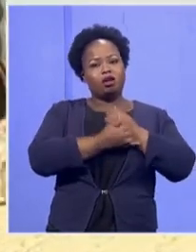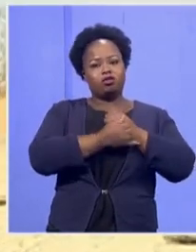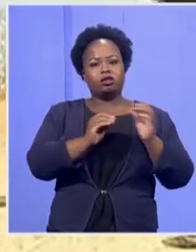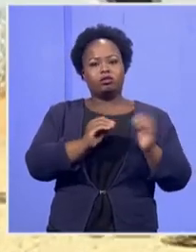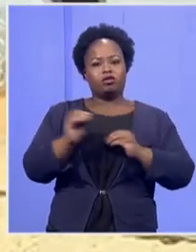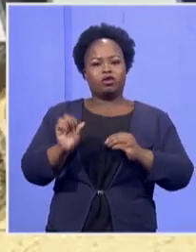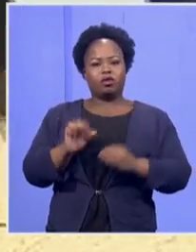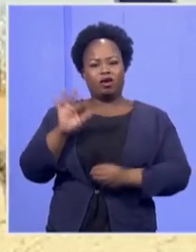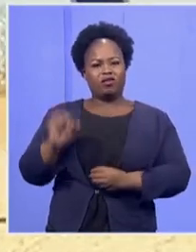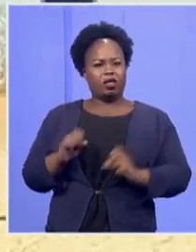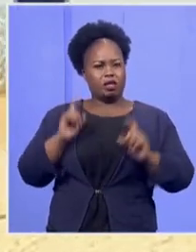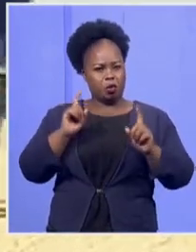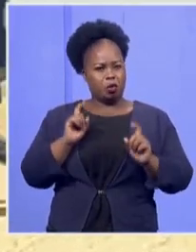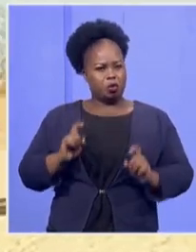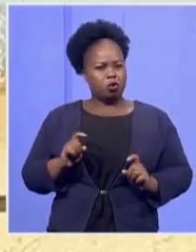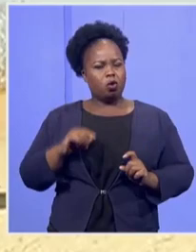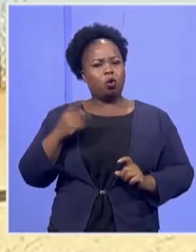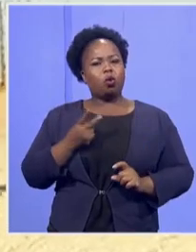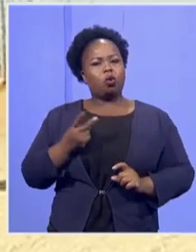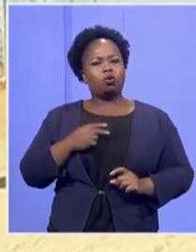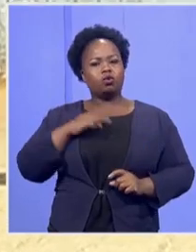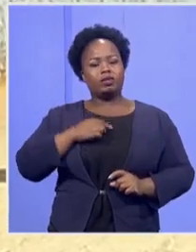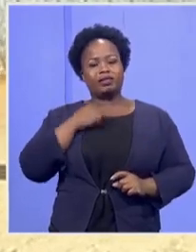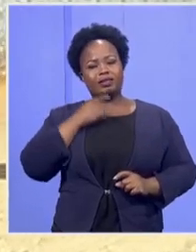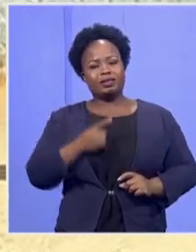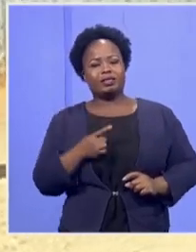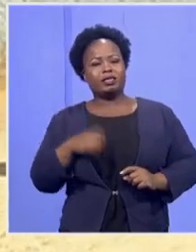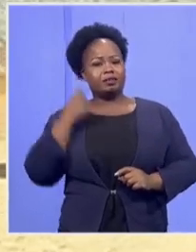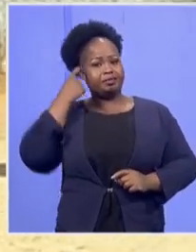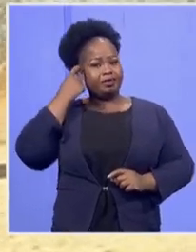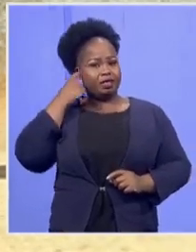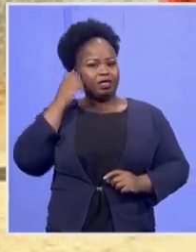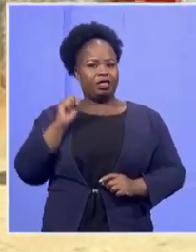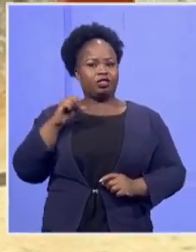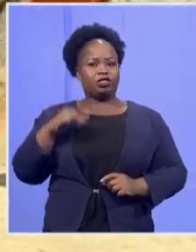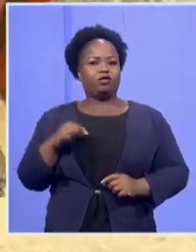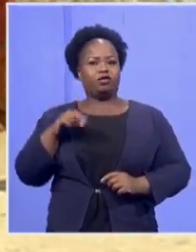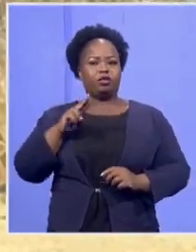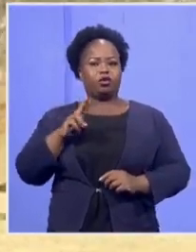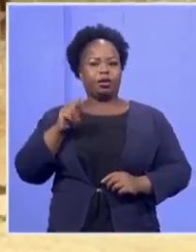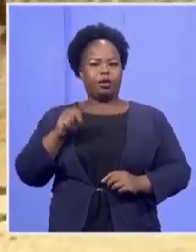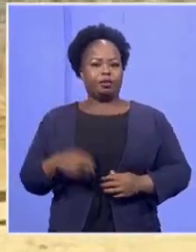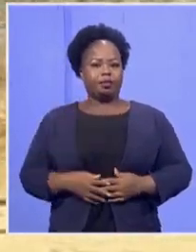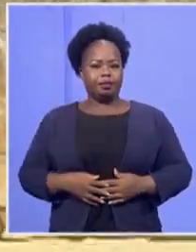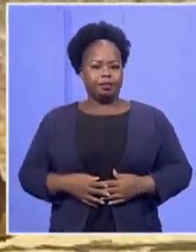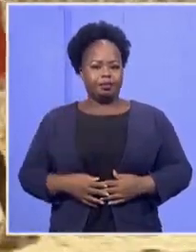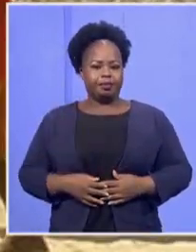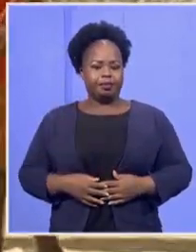This procedure involves depositing the reservations with the Secretary General of the United Nations.